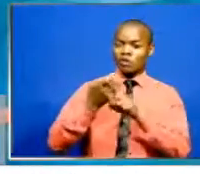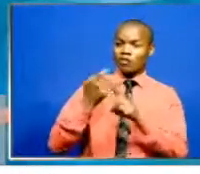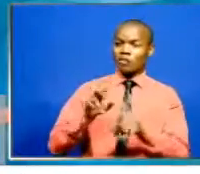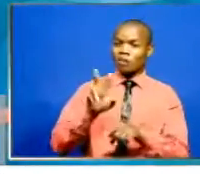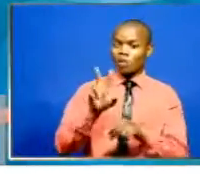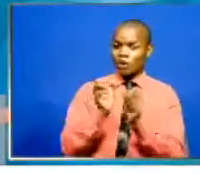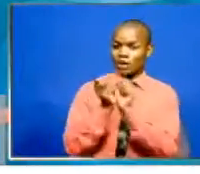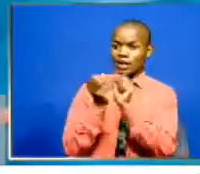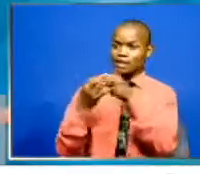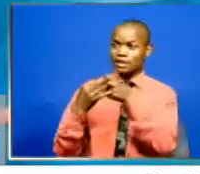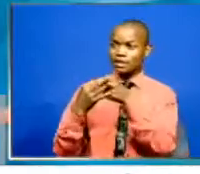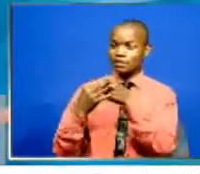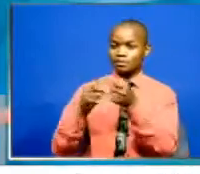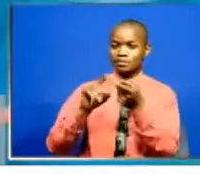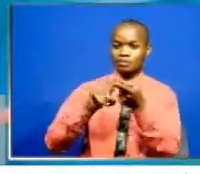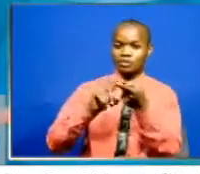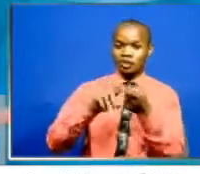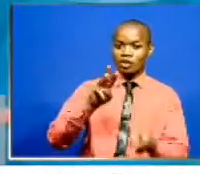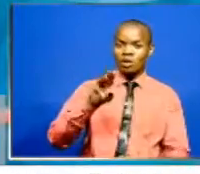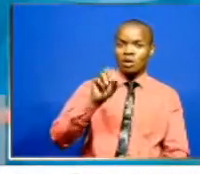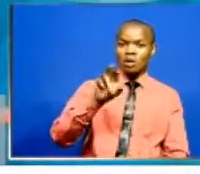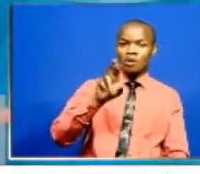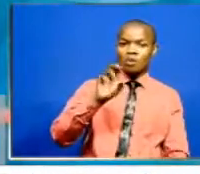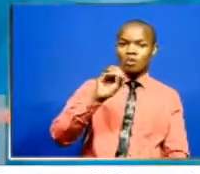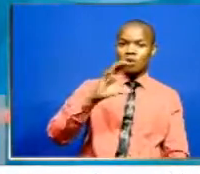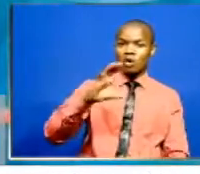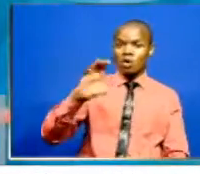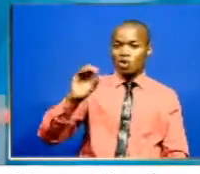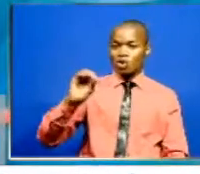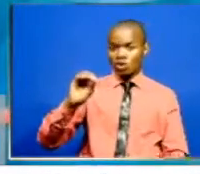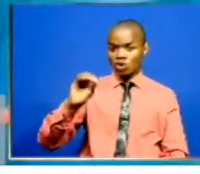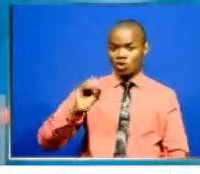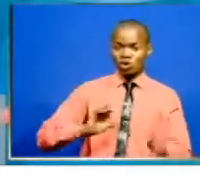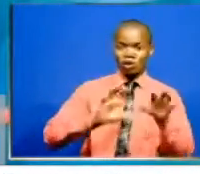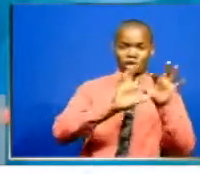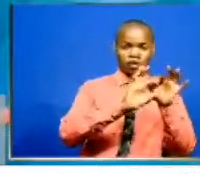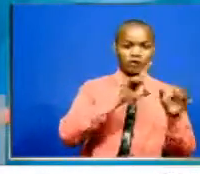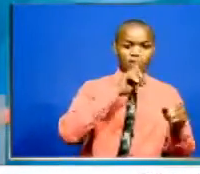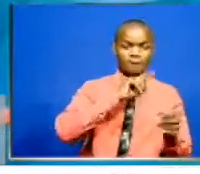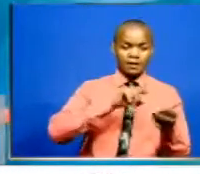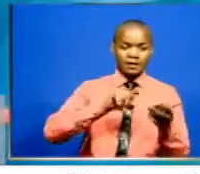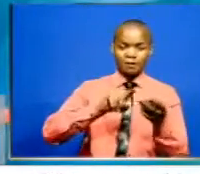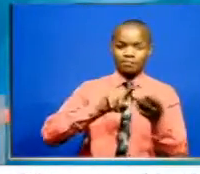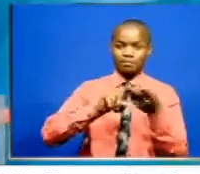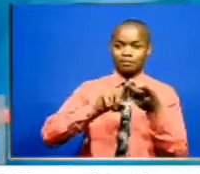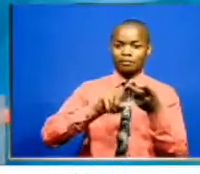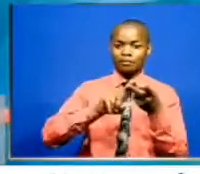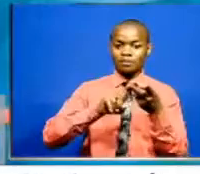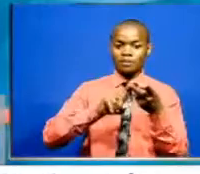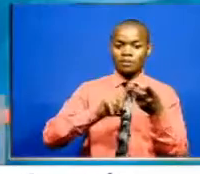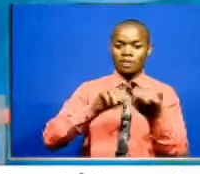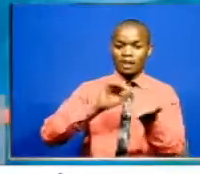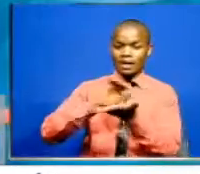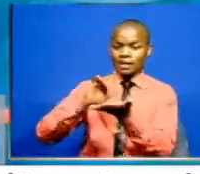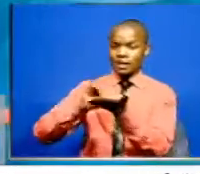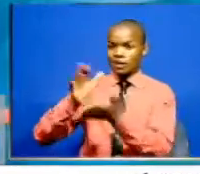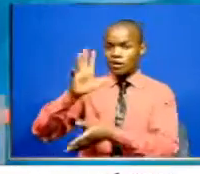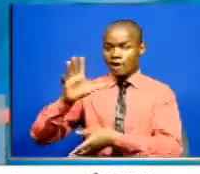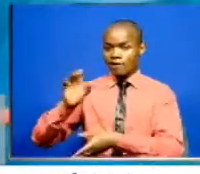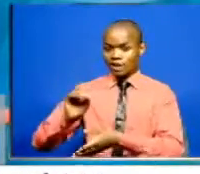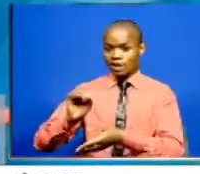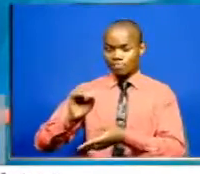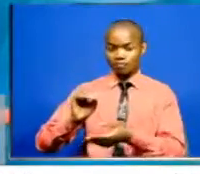2018. We have Morocco joining recently. Uh-huh. We have Central African Republic. Uh-huh. We also